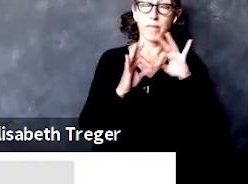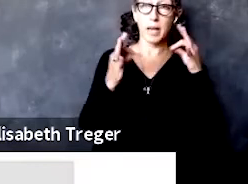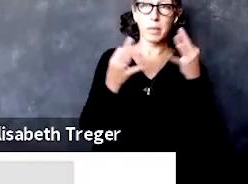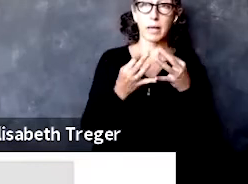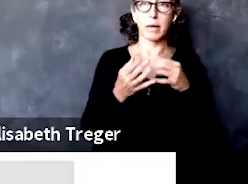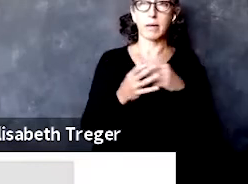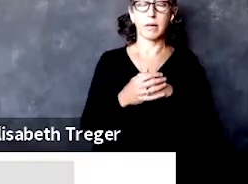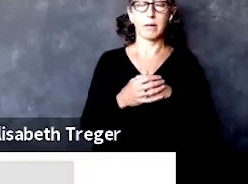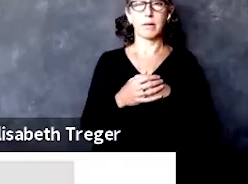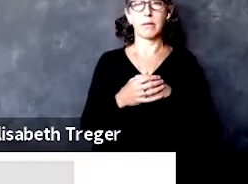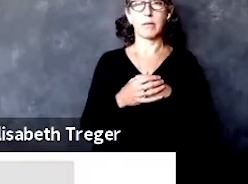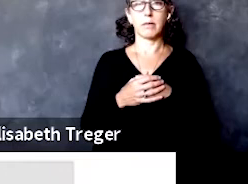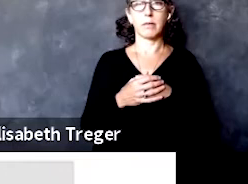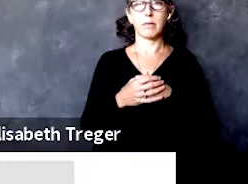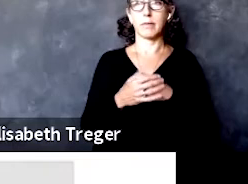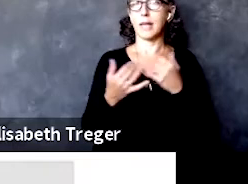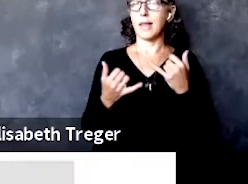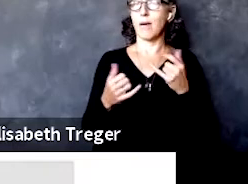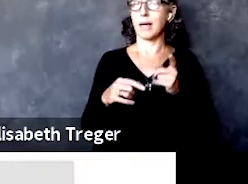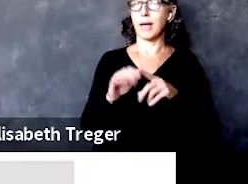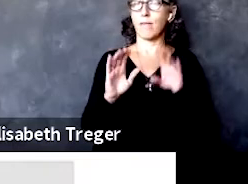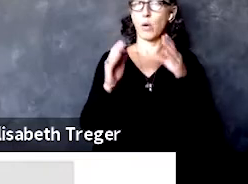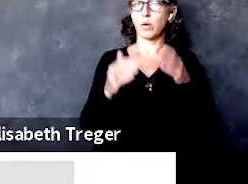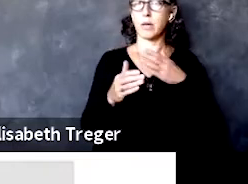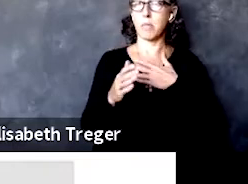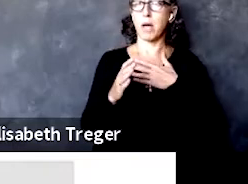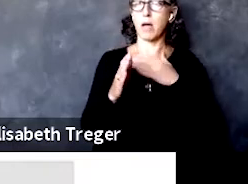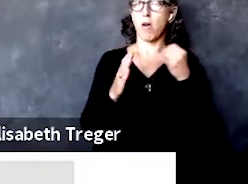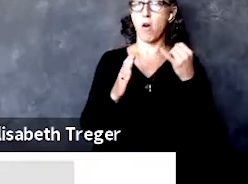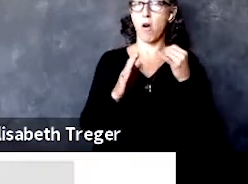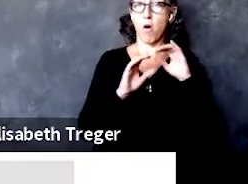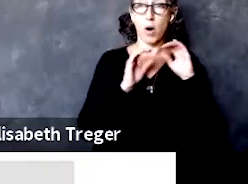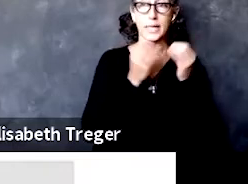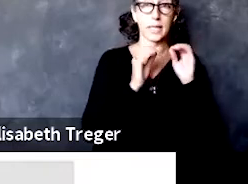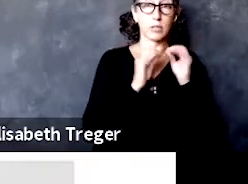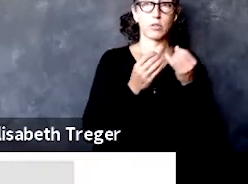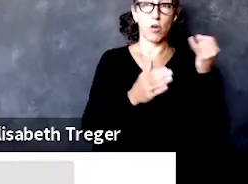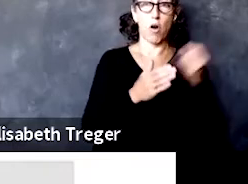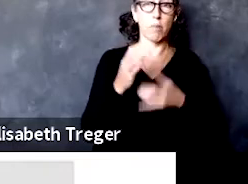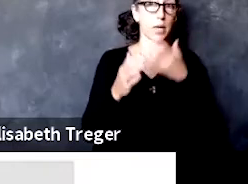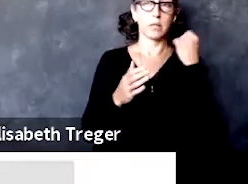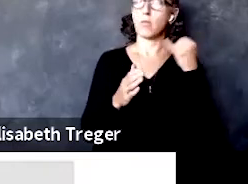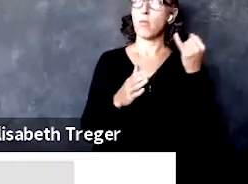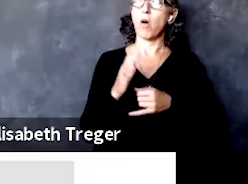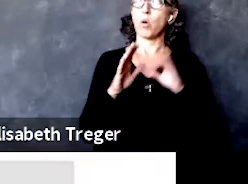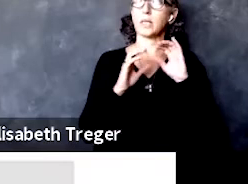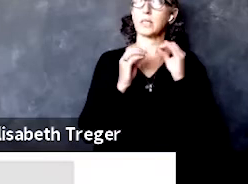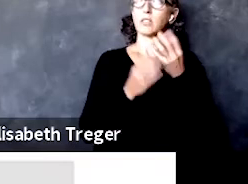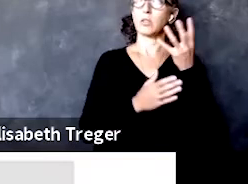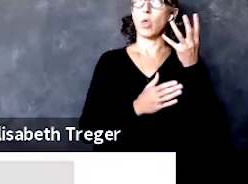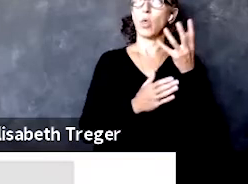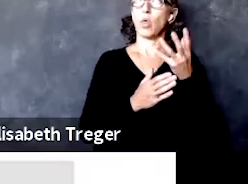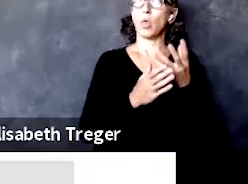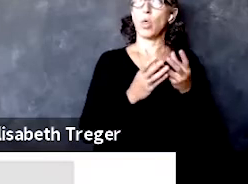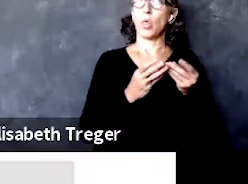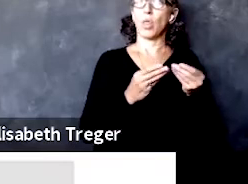and I no longer can focus on my organization's art because my organization's going under. I call on you